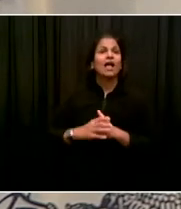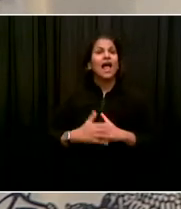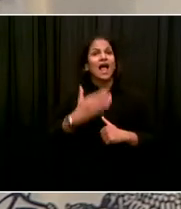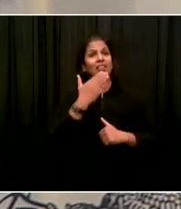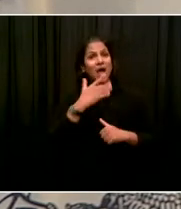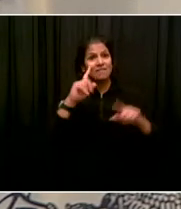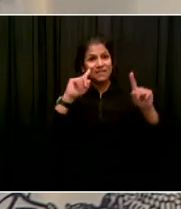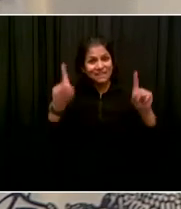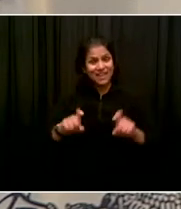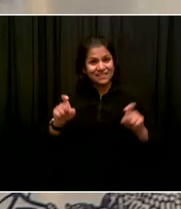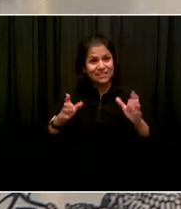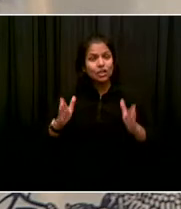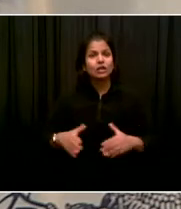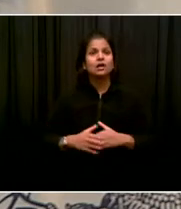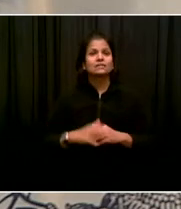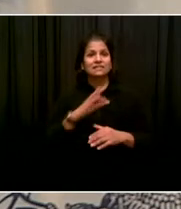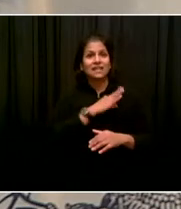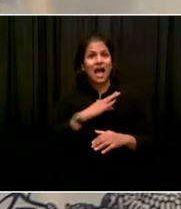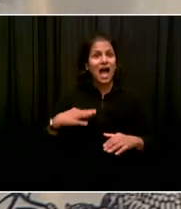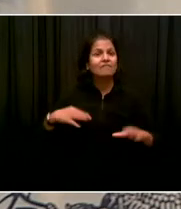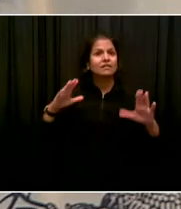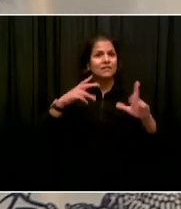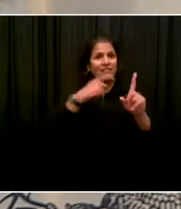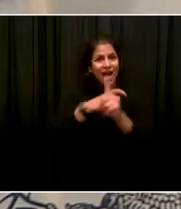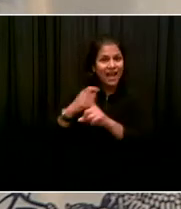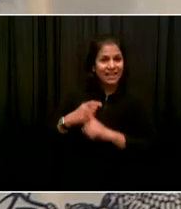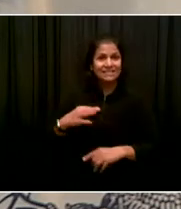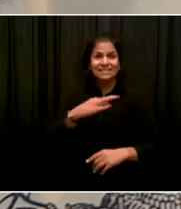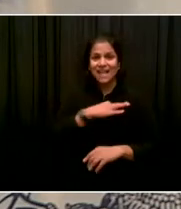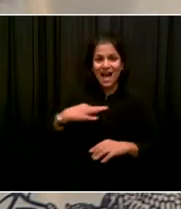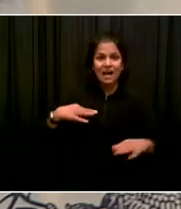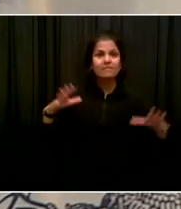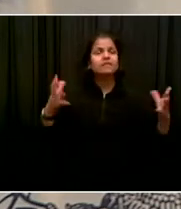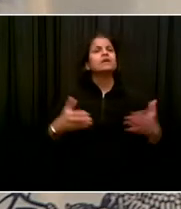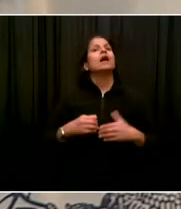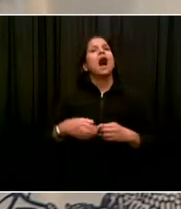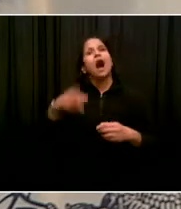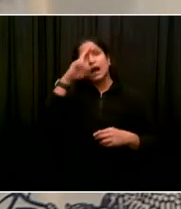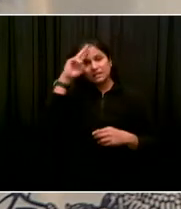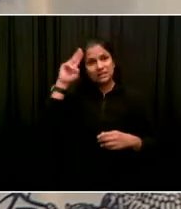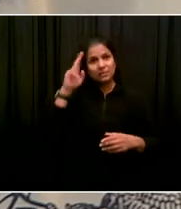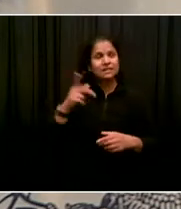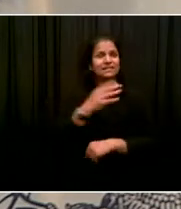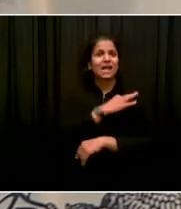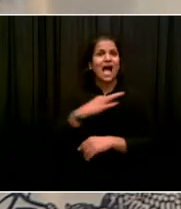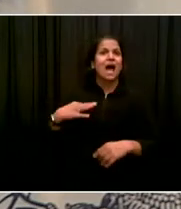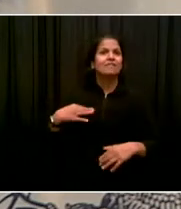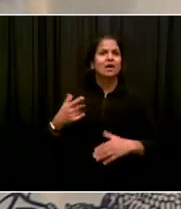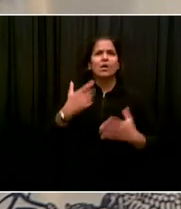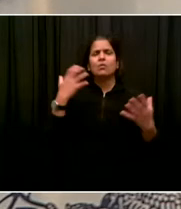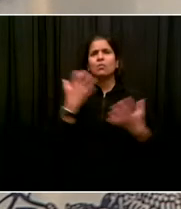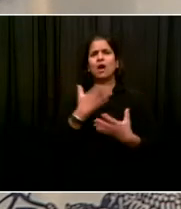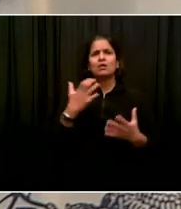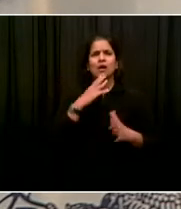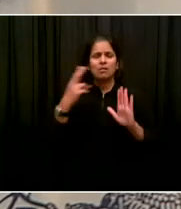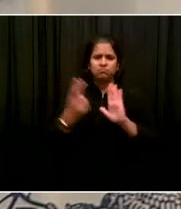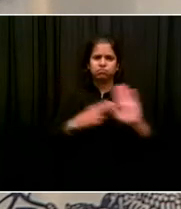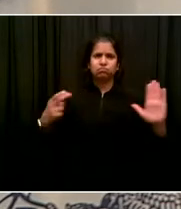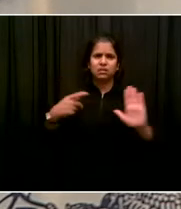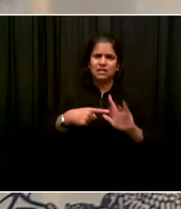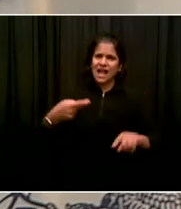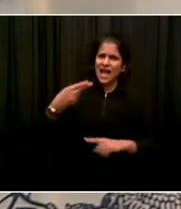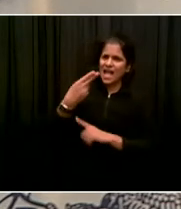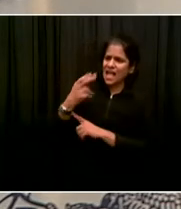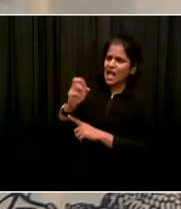corps, everyone, our healthcare heroes in our hospitals and clinics. These are folks working every day to protect us, and it's been a long,